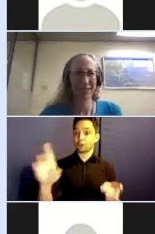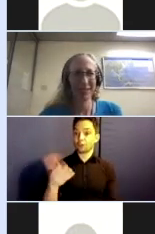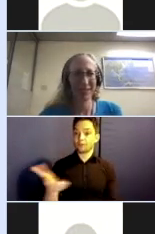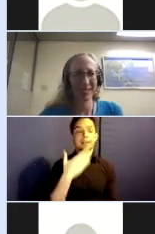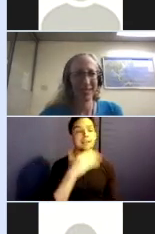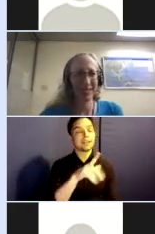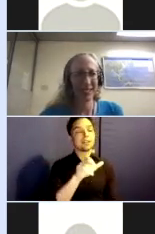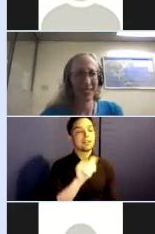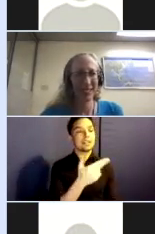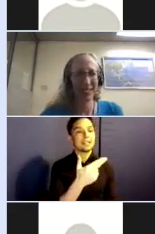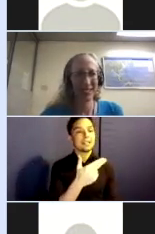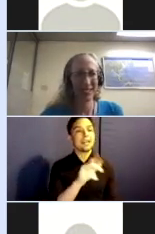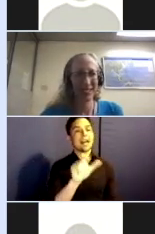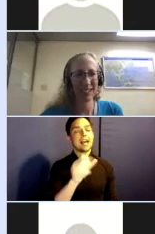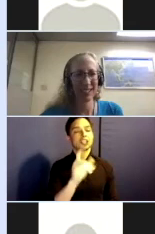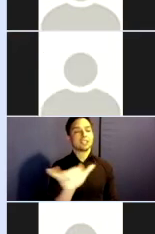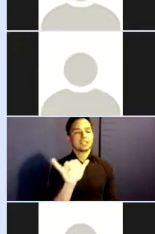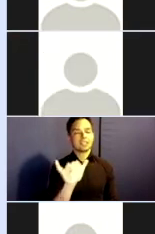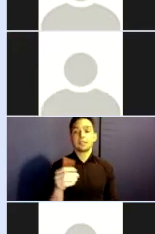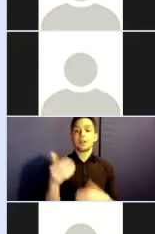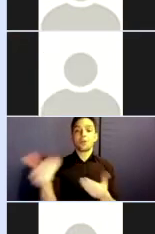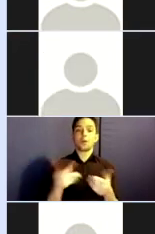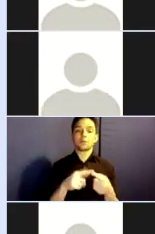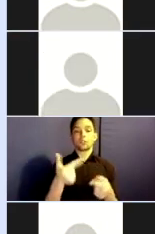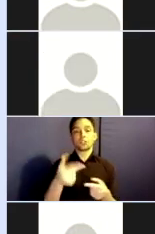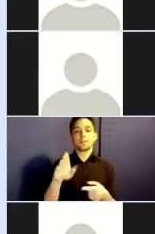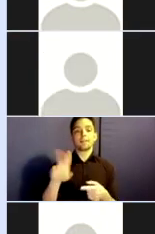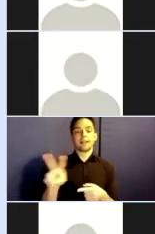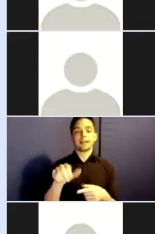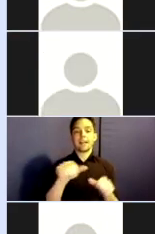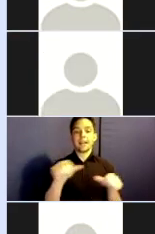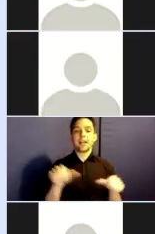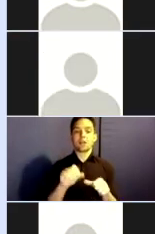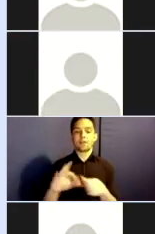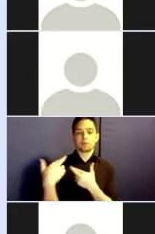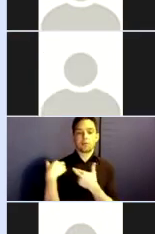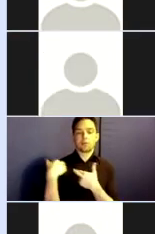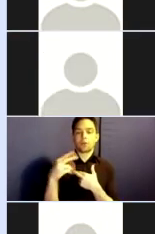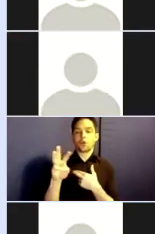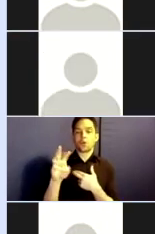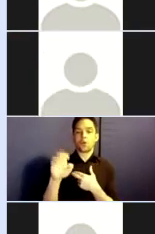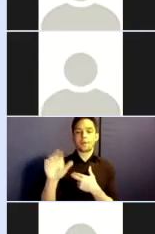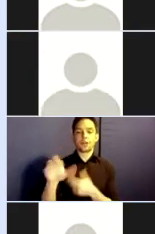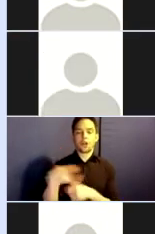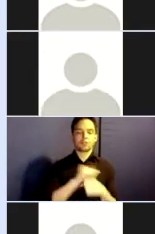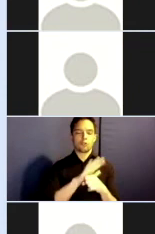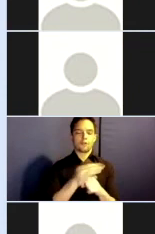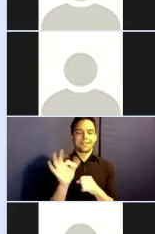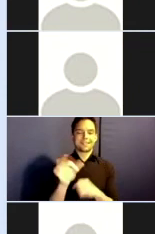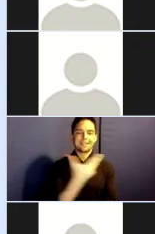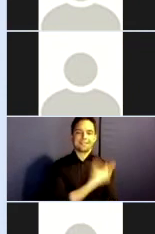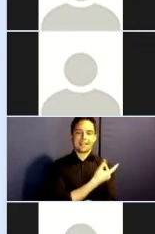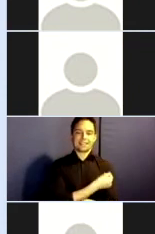Ashley. Welcome to the Gender-Based Violence Area of Responsibility webinar on the COVID-19 vaccine